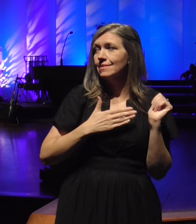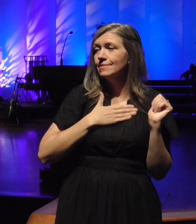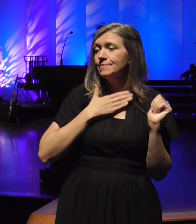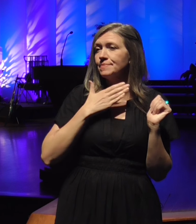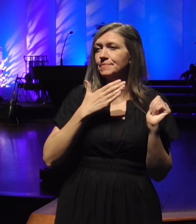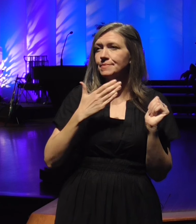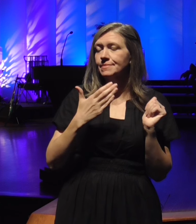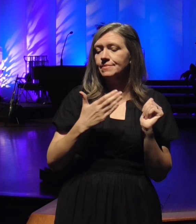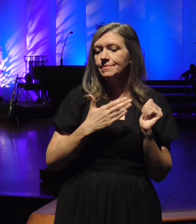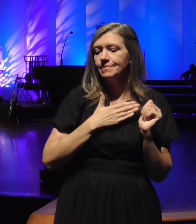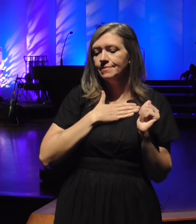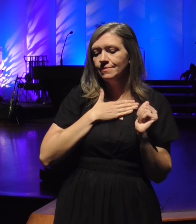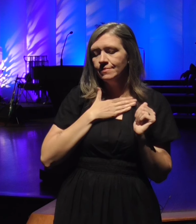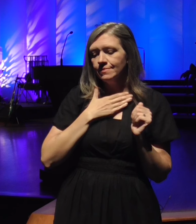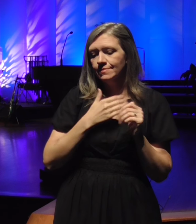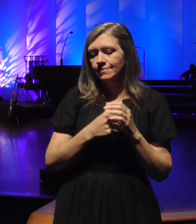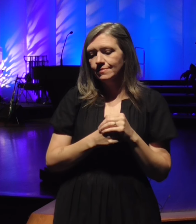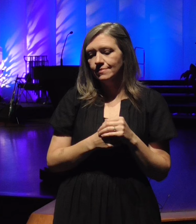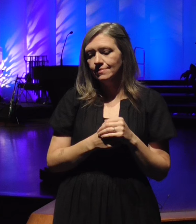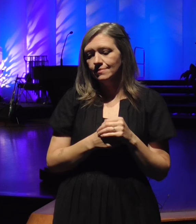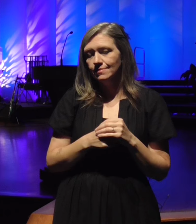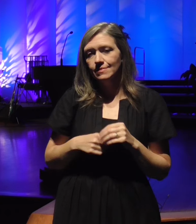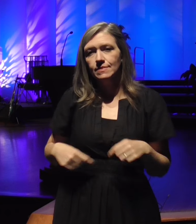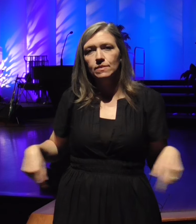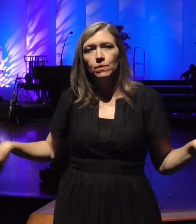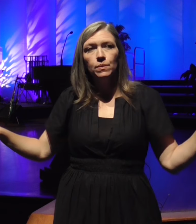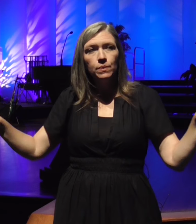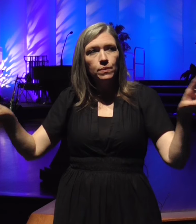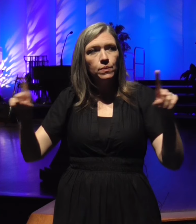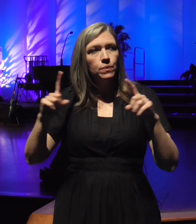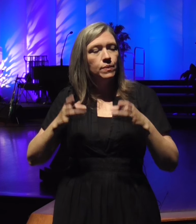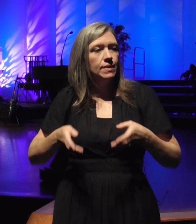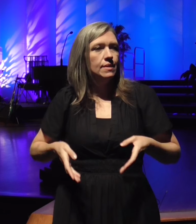it be. We let the joy.